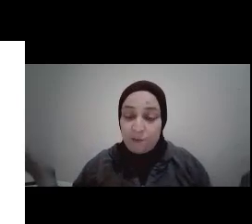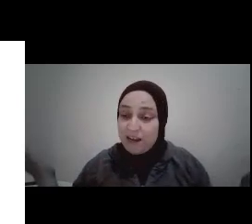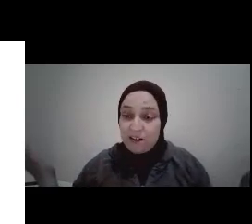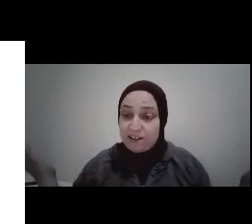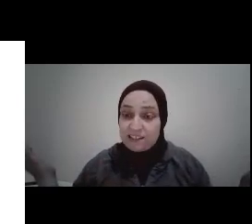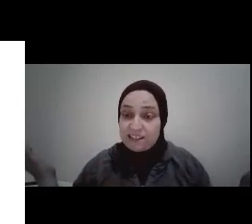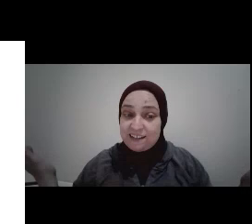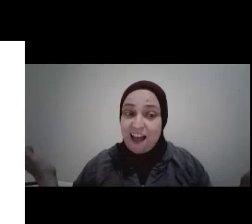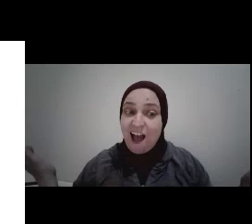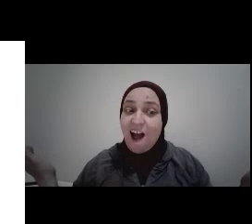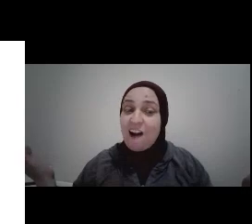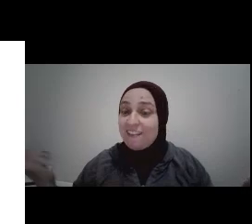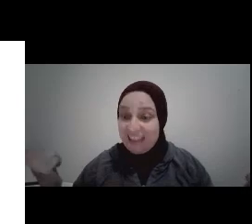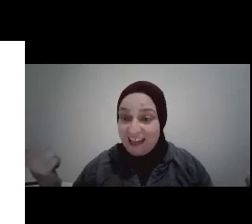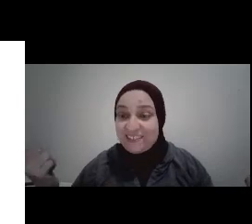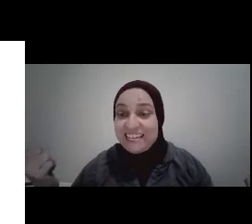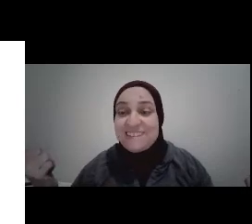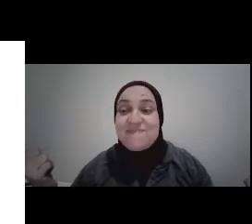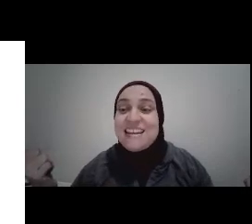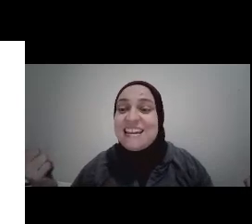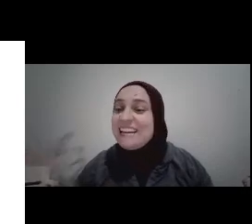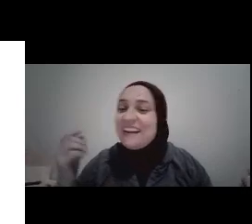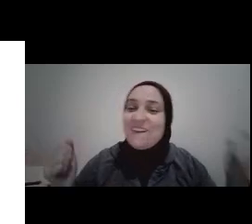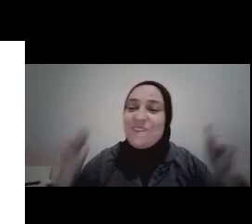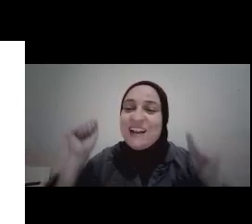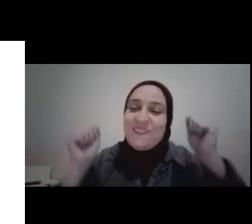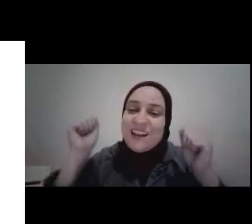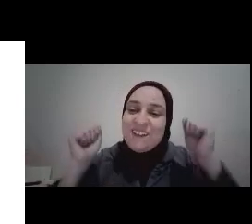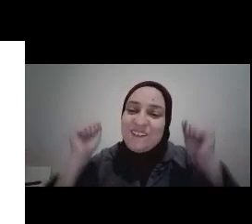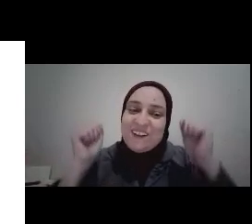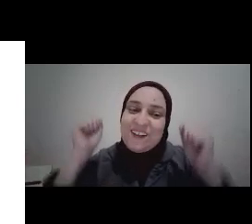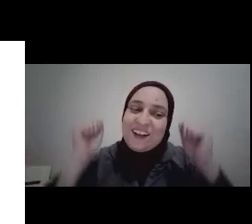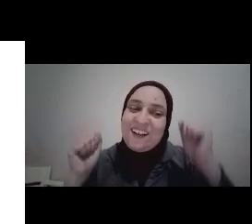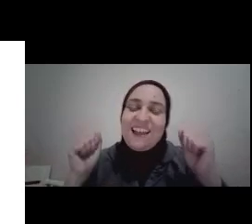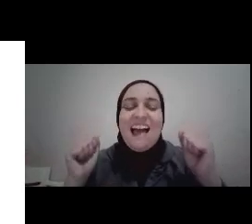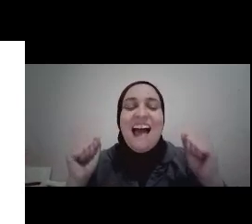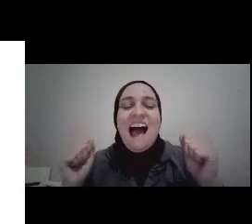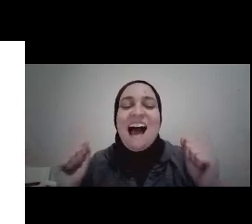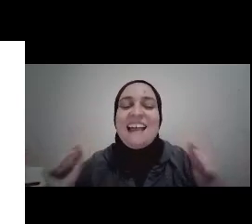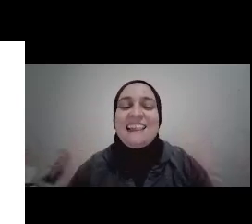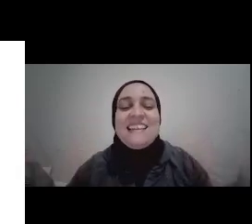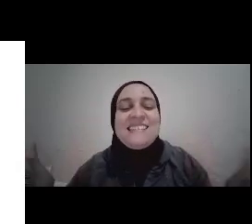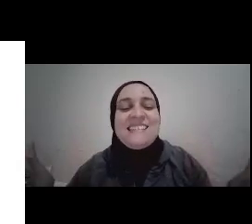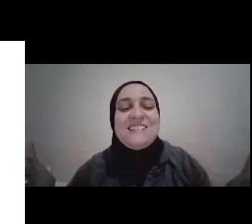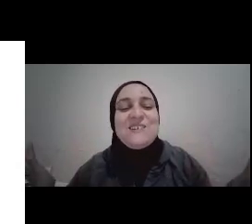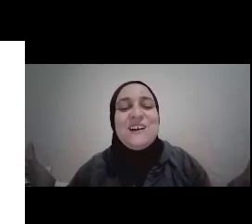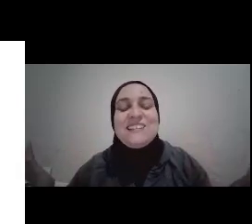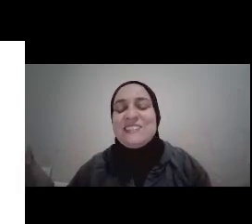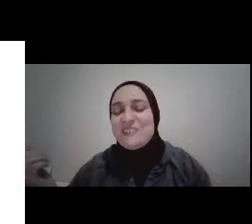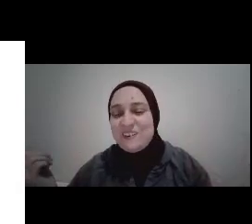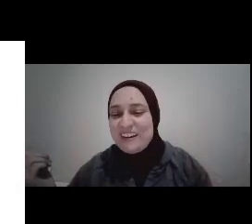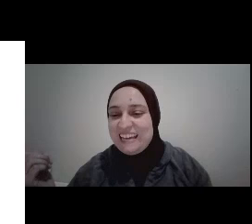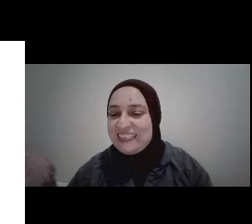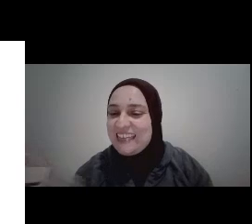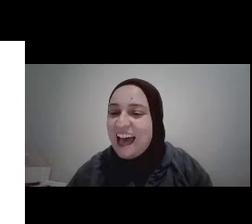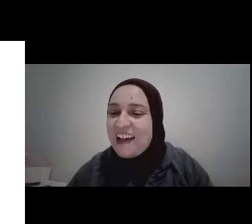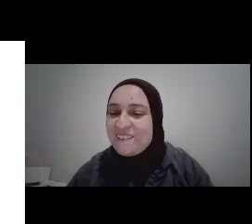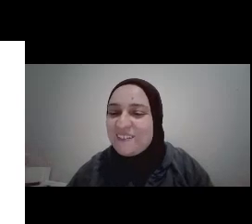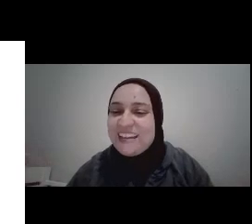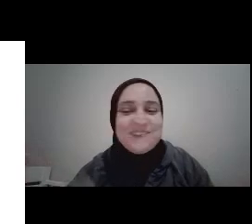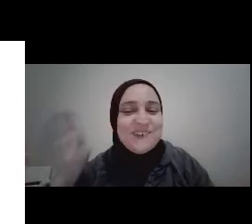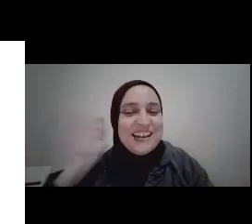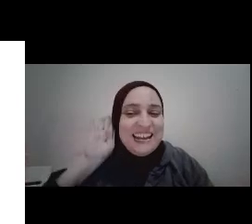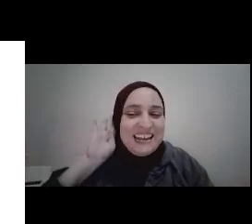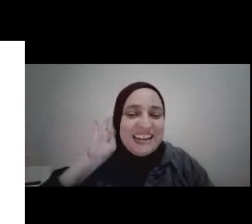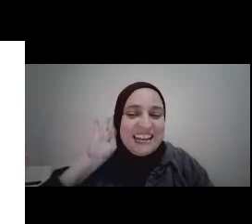wiggles are left in me. Wiggle, wiggle, wiggle, wiggle. I listen to a story that